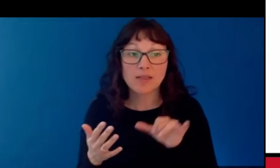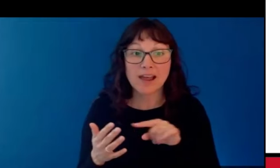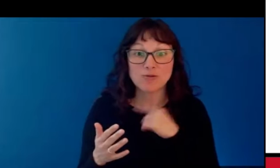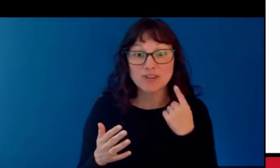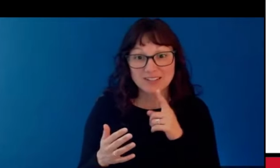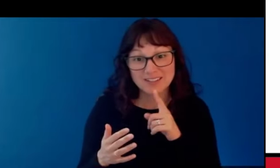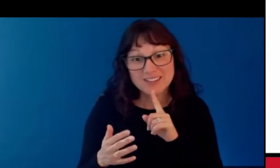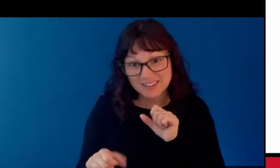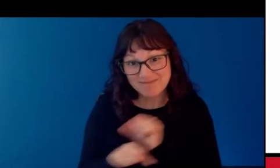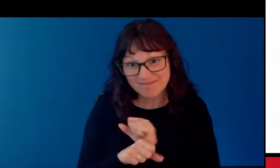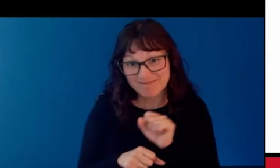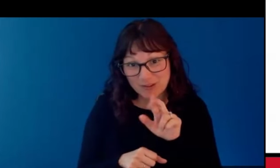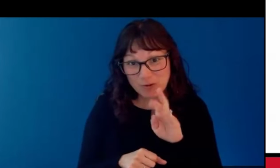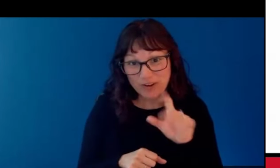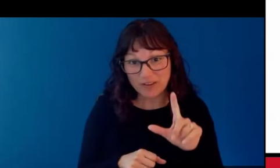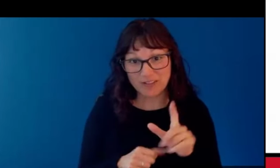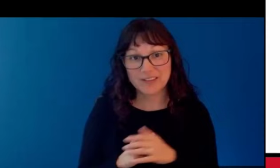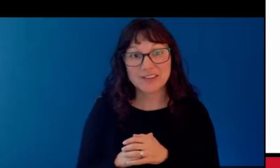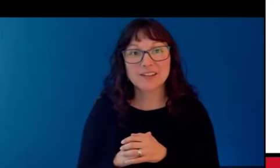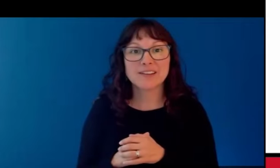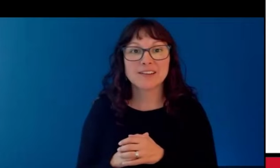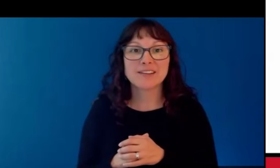real.